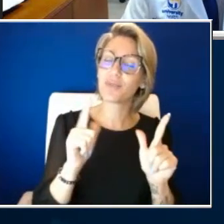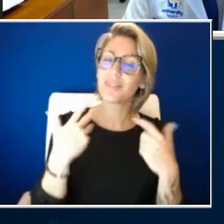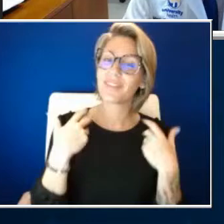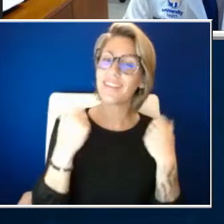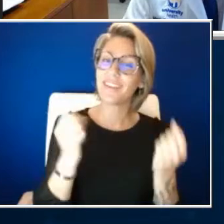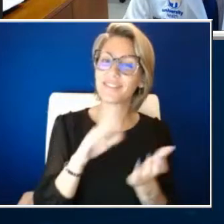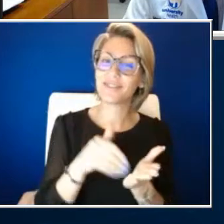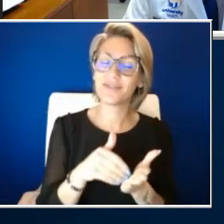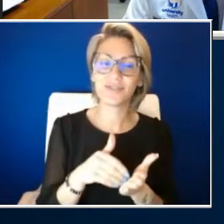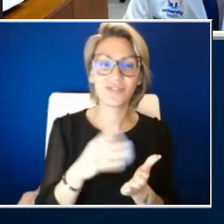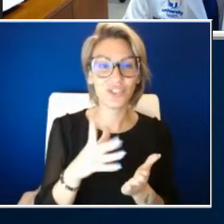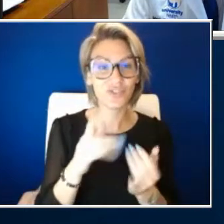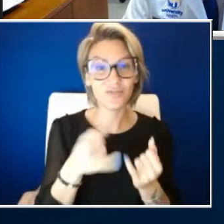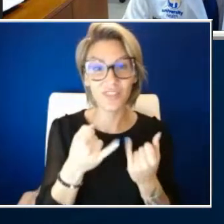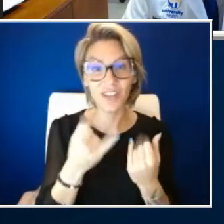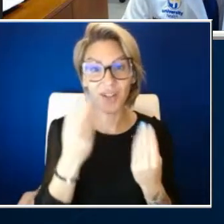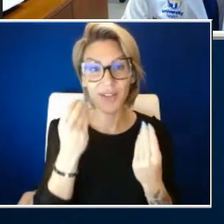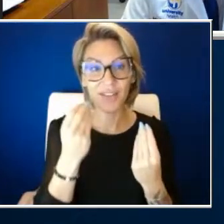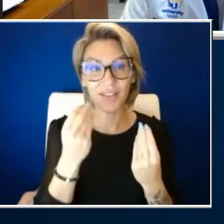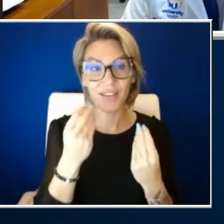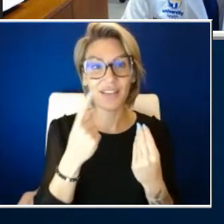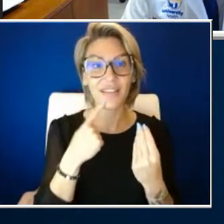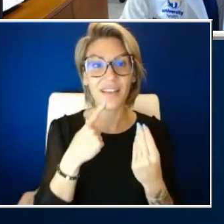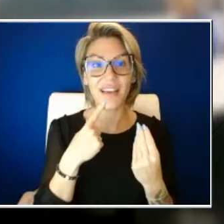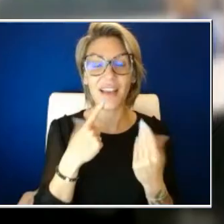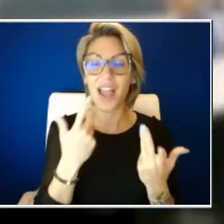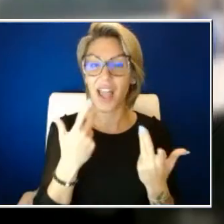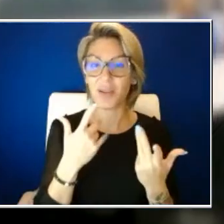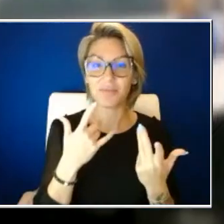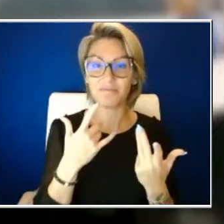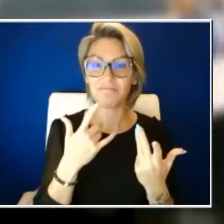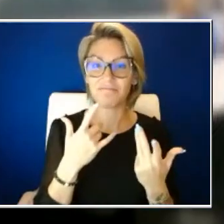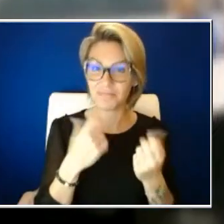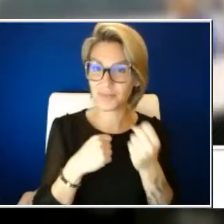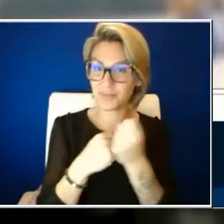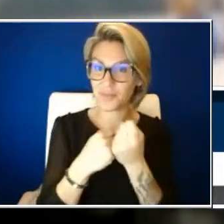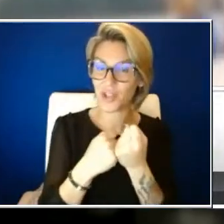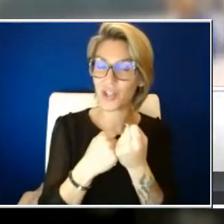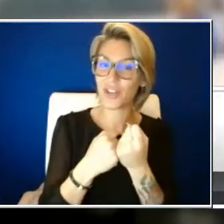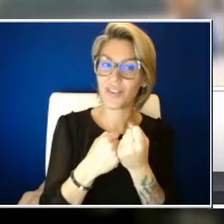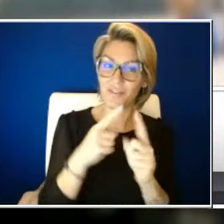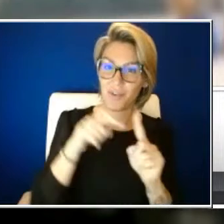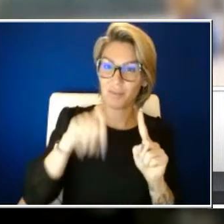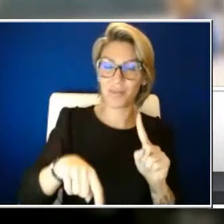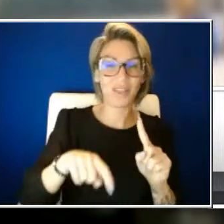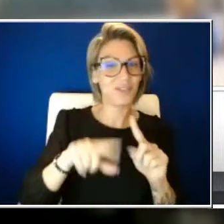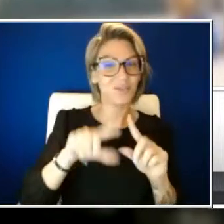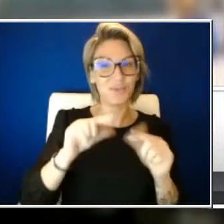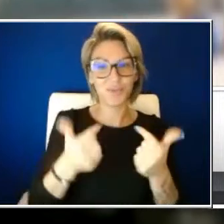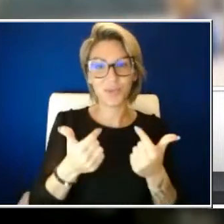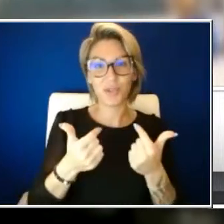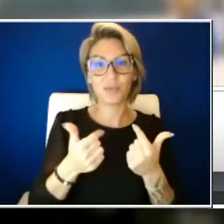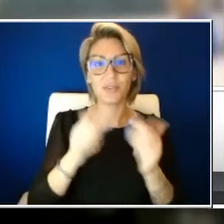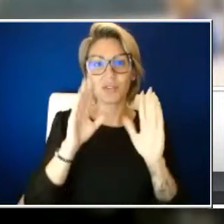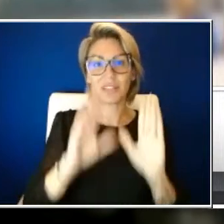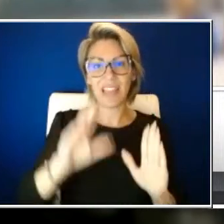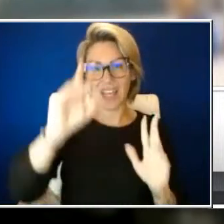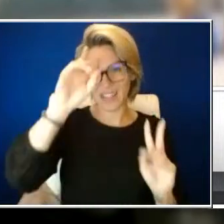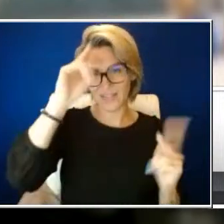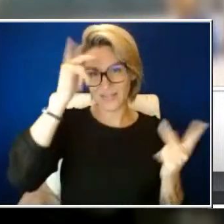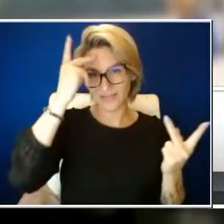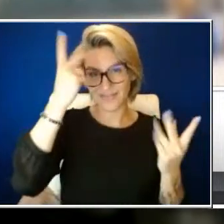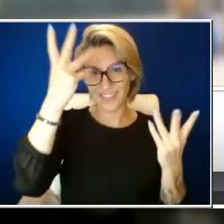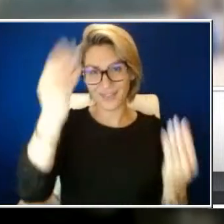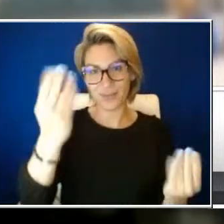Final thought. Yeah, I would just dovetail on everything else has been said by this esteemed group. There is a lot of misinformation